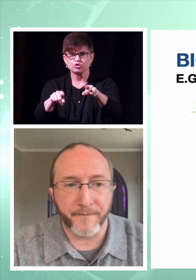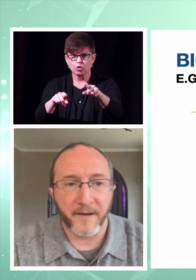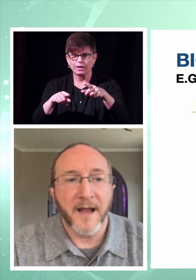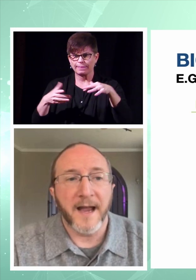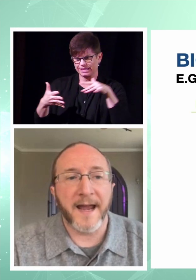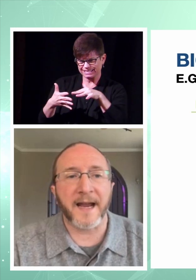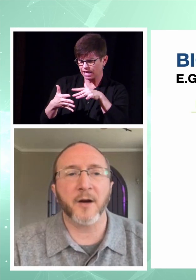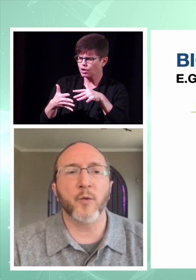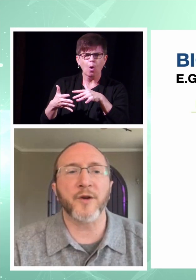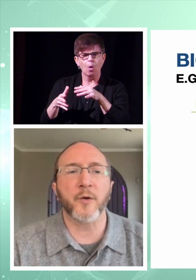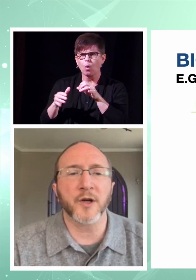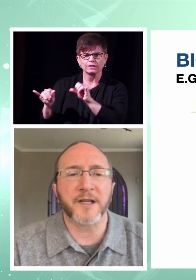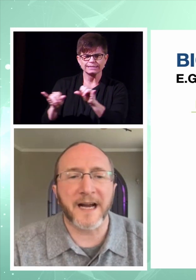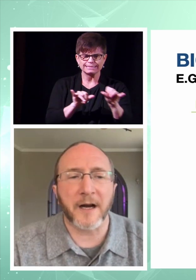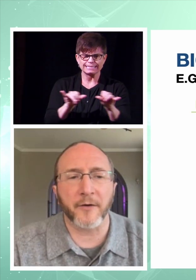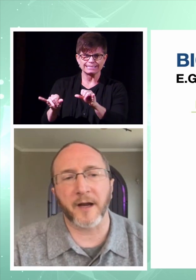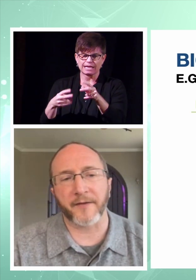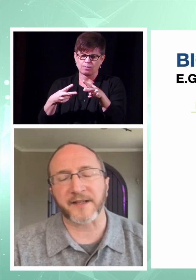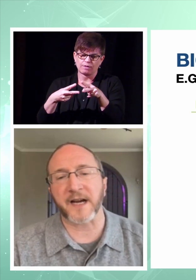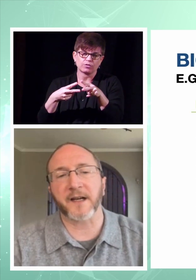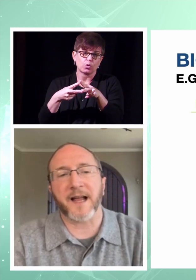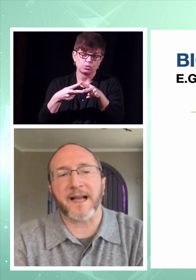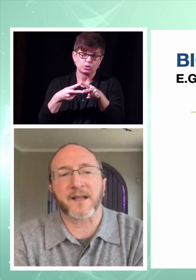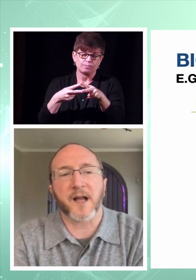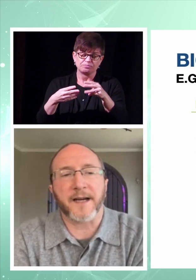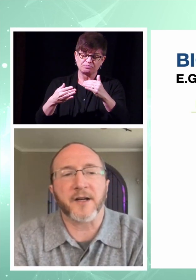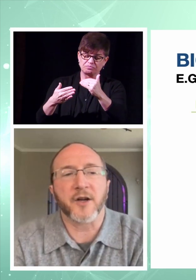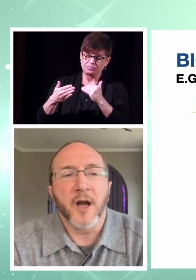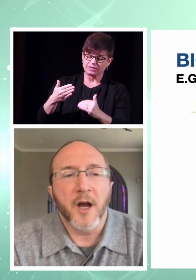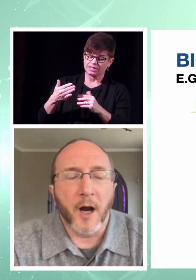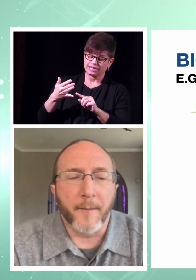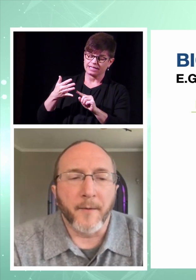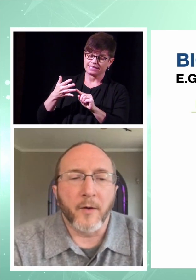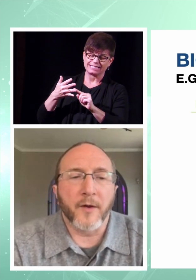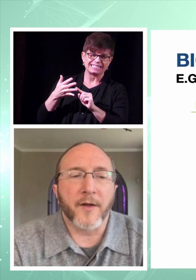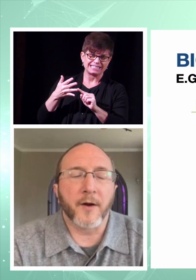same. And when you look down at the second to last line,